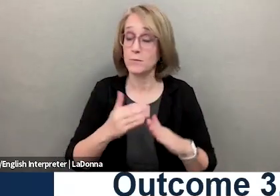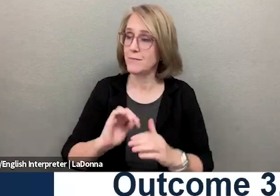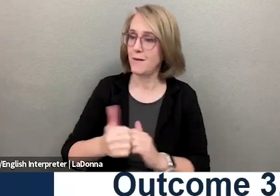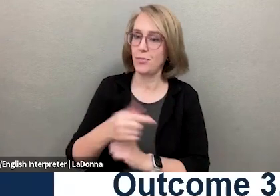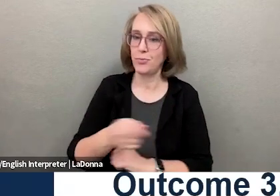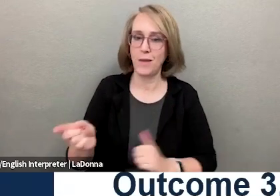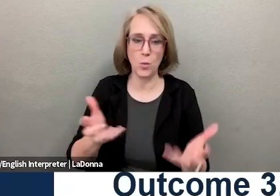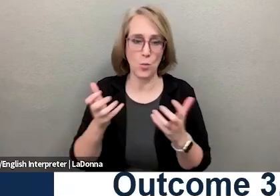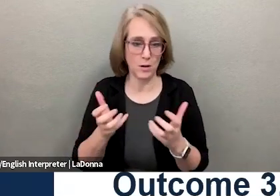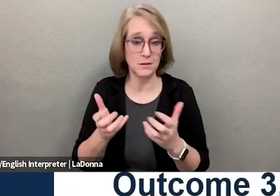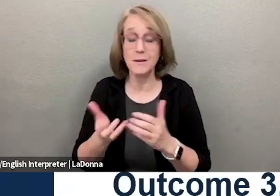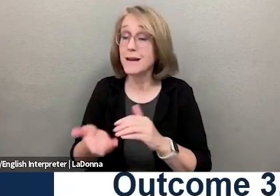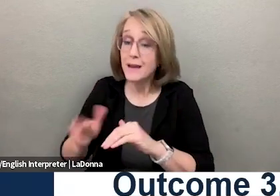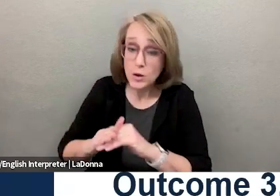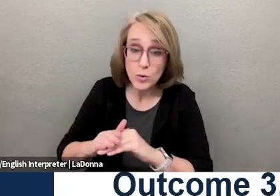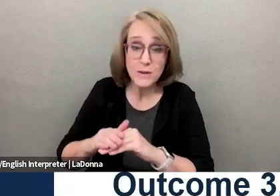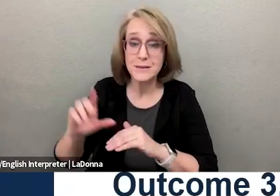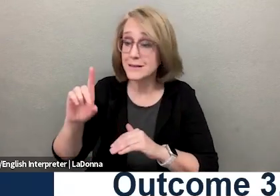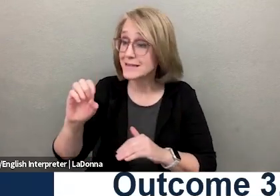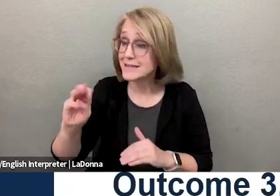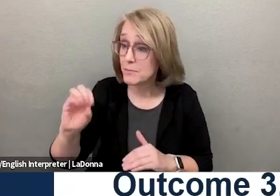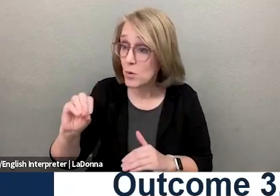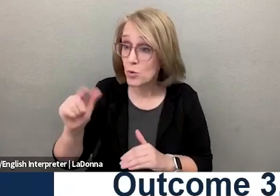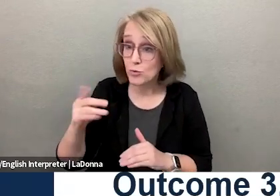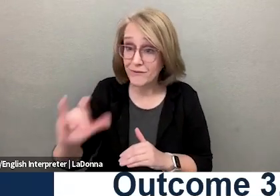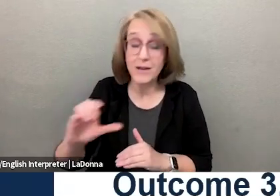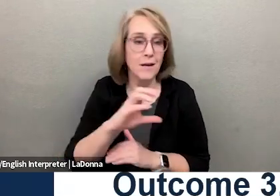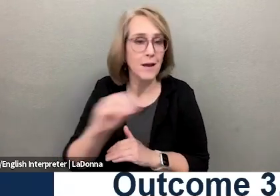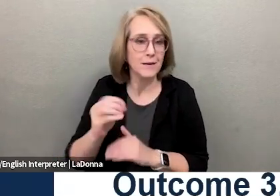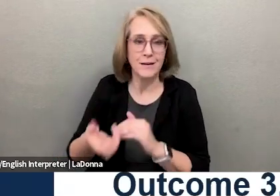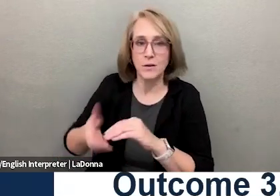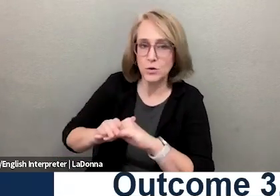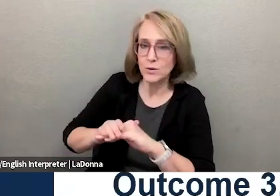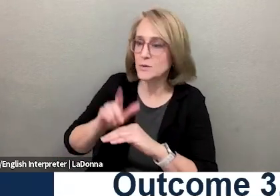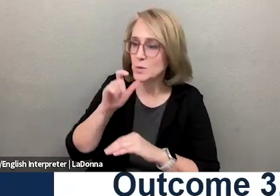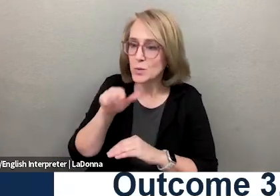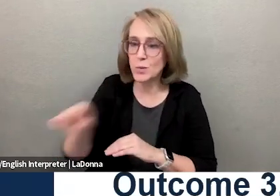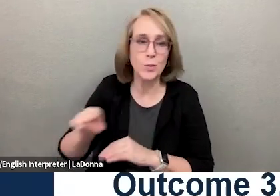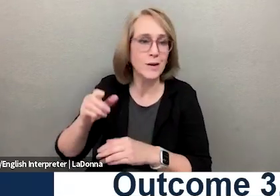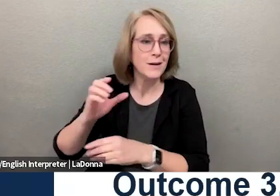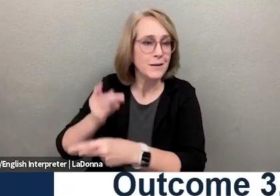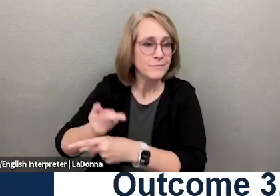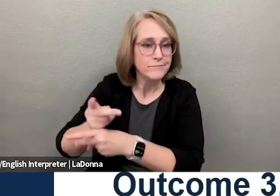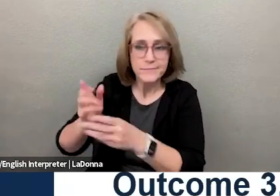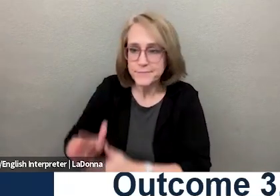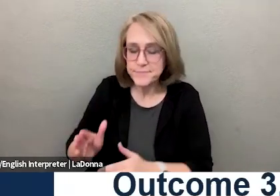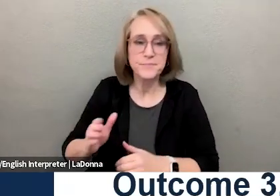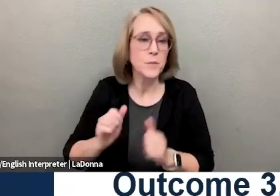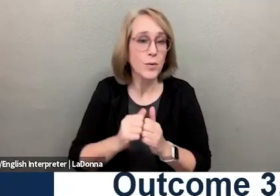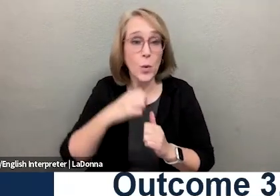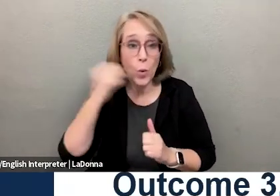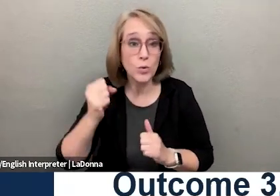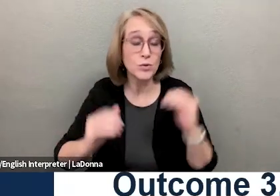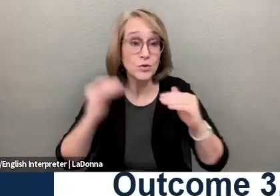with that, the increase in the number of people who will be caregivers to support older adults, as well as people with disabilities, and as has